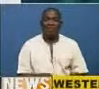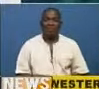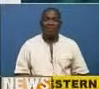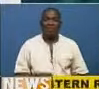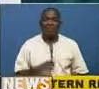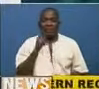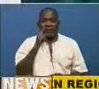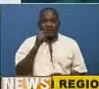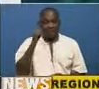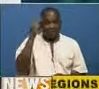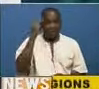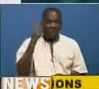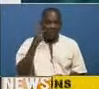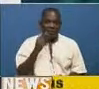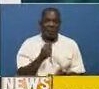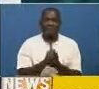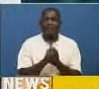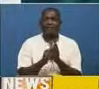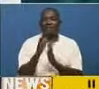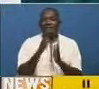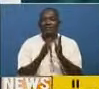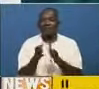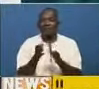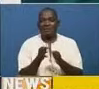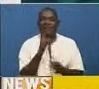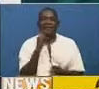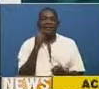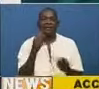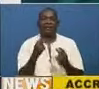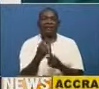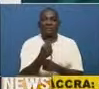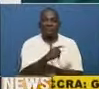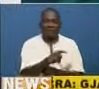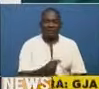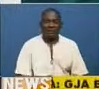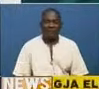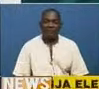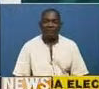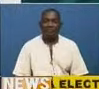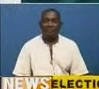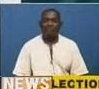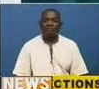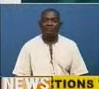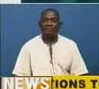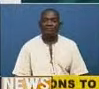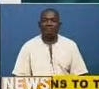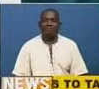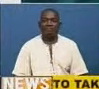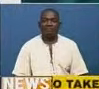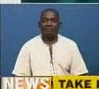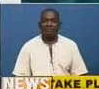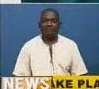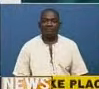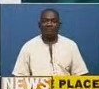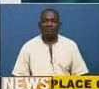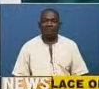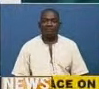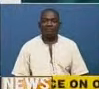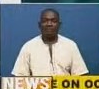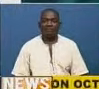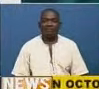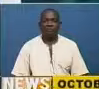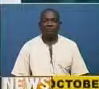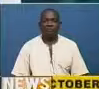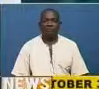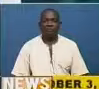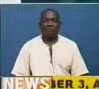us translate the news in sign language is Robert Fimpo Manzo. The headlines was brought to us: kindness, Manchi biscuit, munch